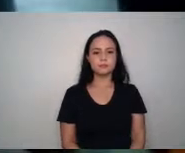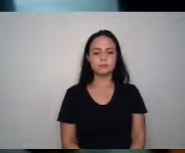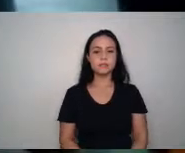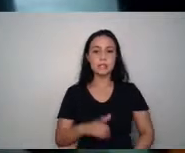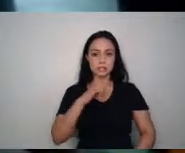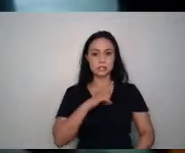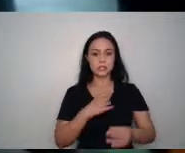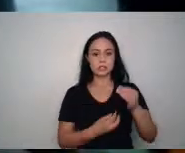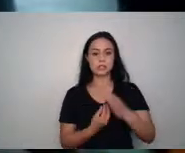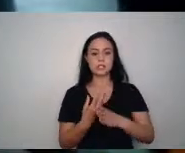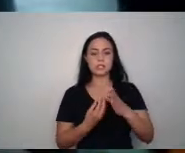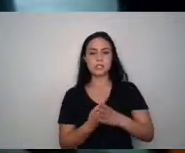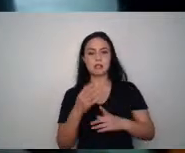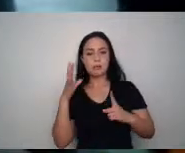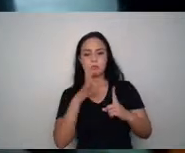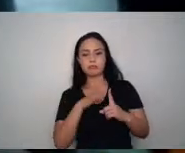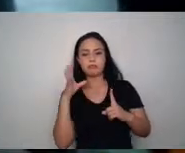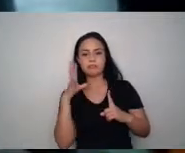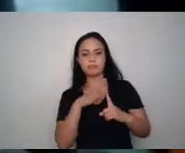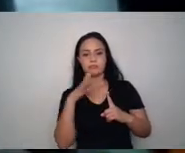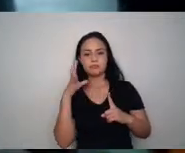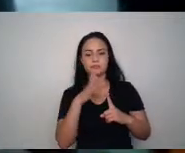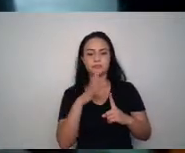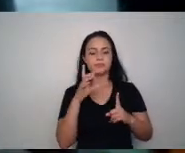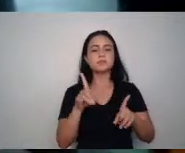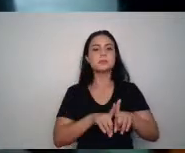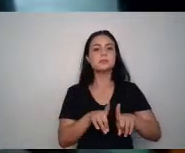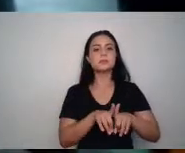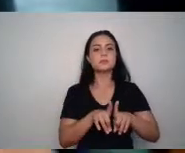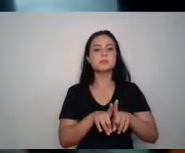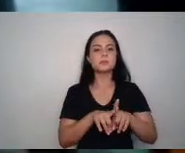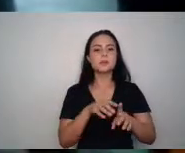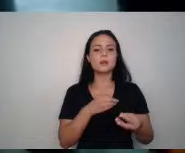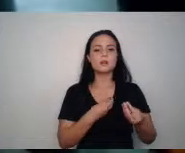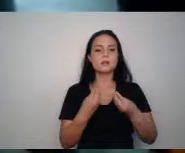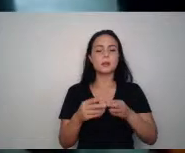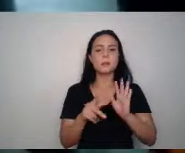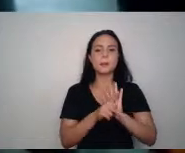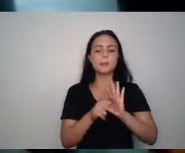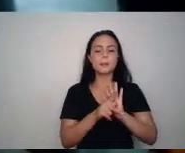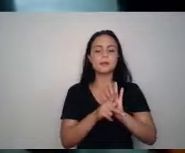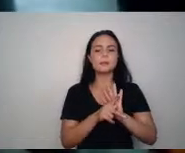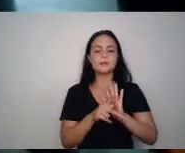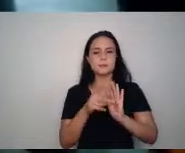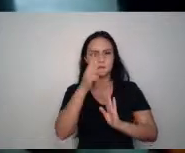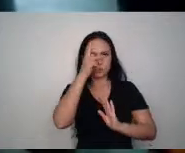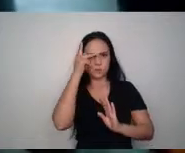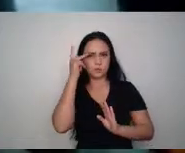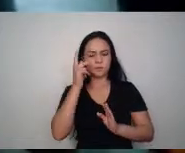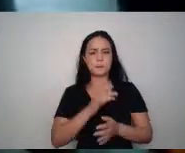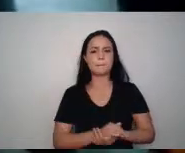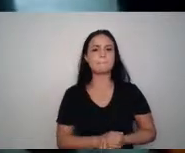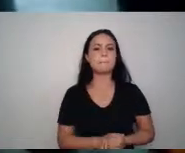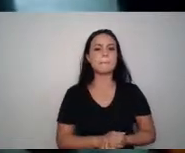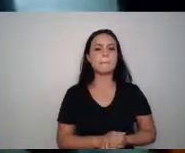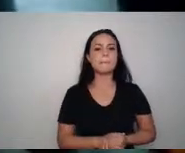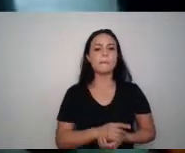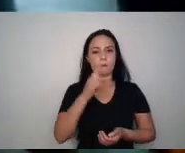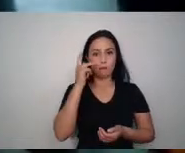discriminatory practices. And they're basically cyber harassment and